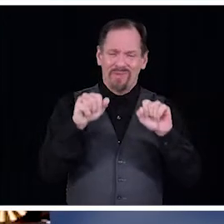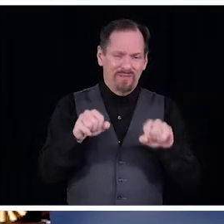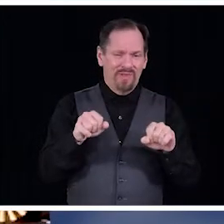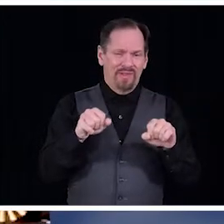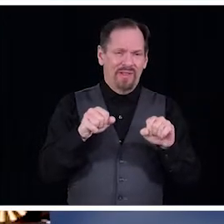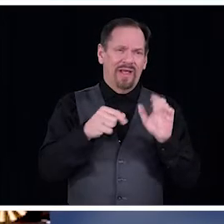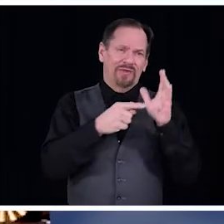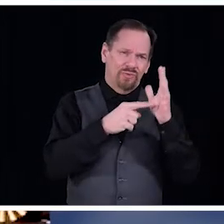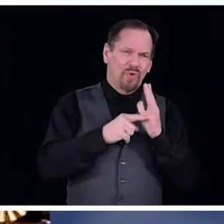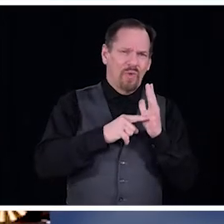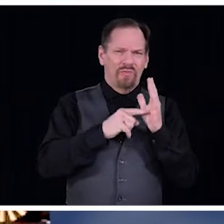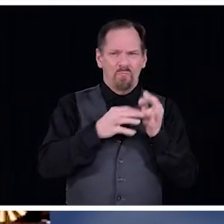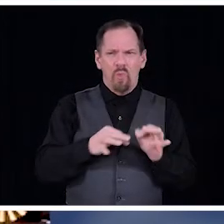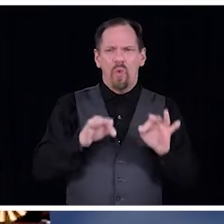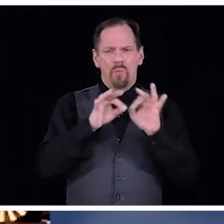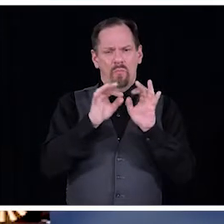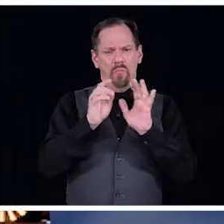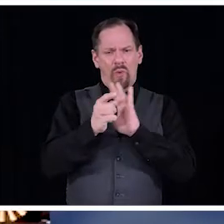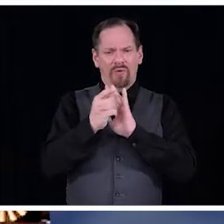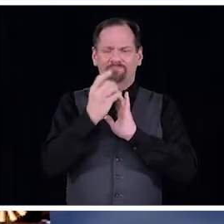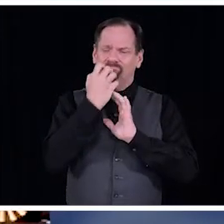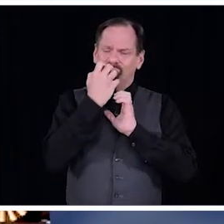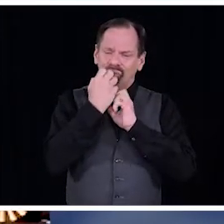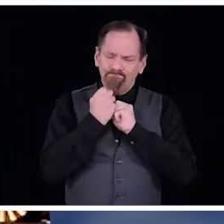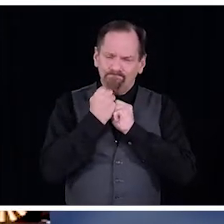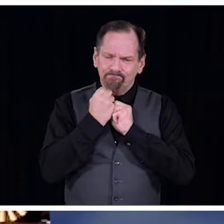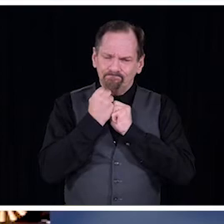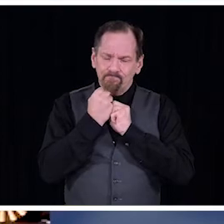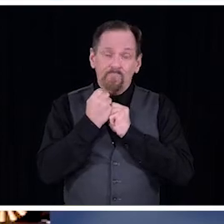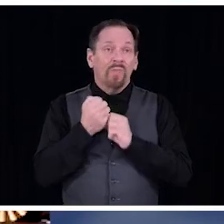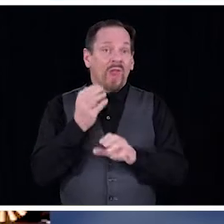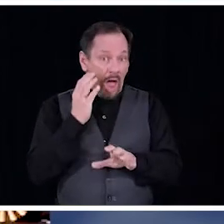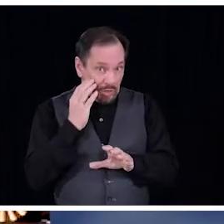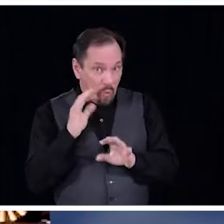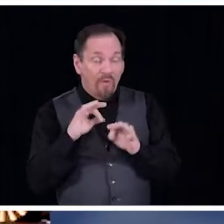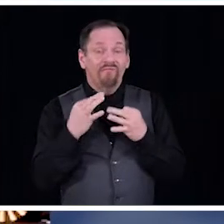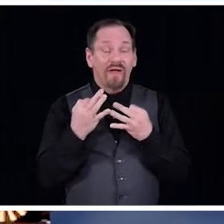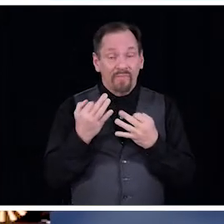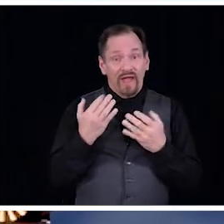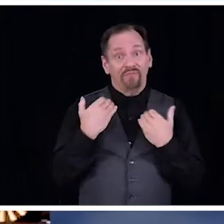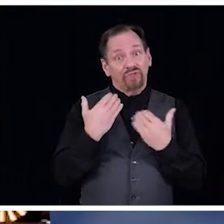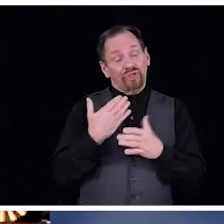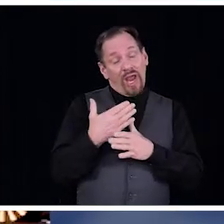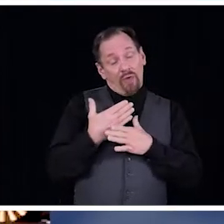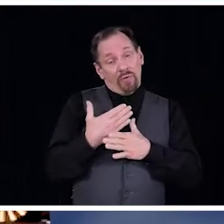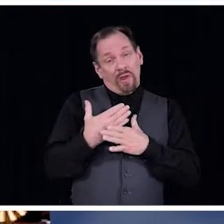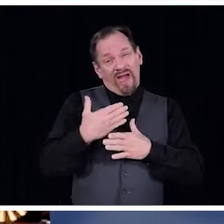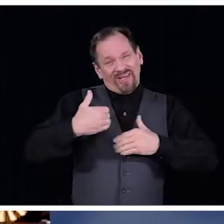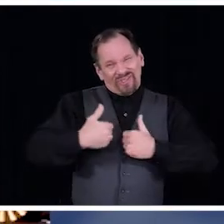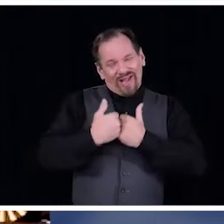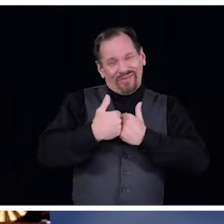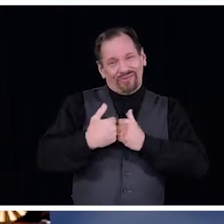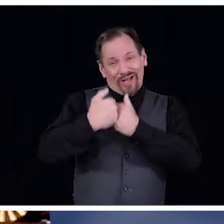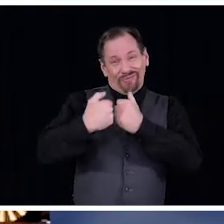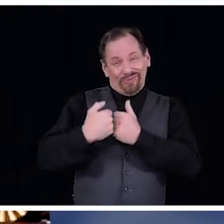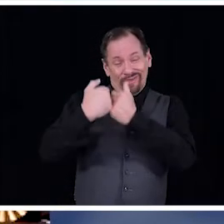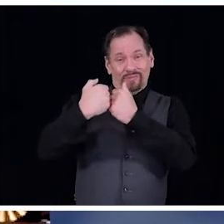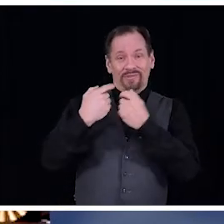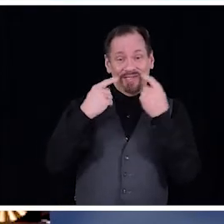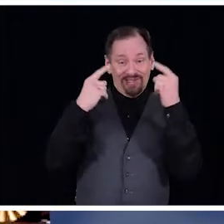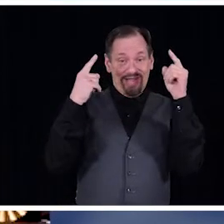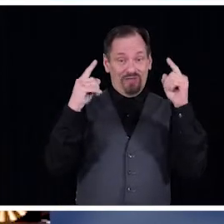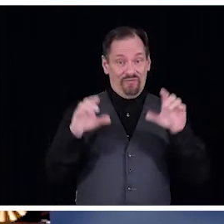moment in a meaningful way. I know that your families have shared in every challenge and every success that you've